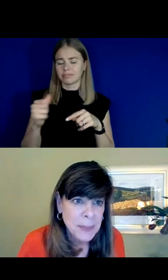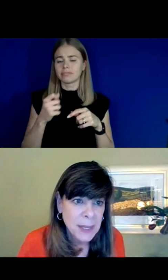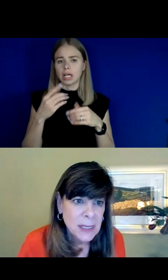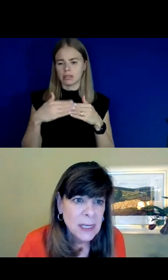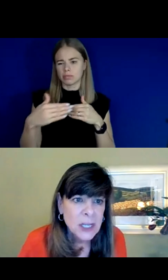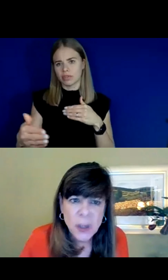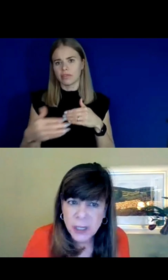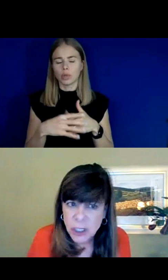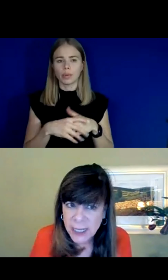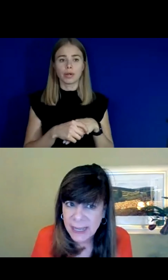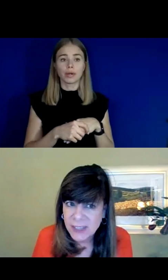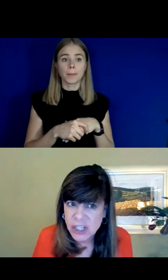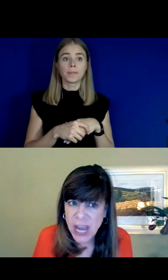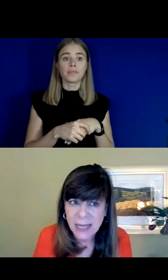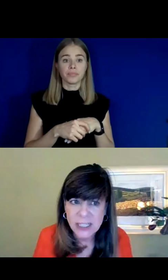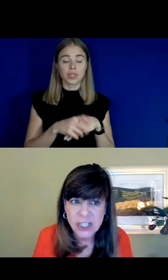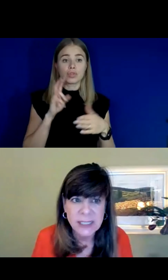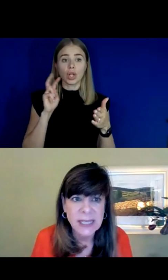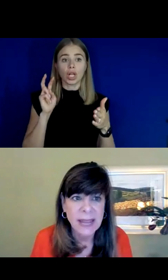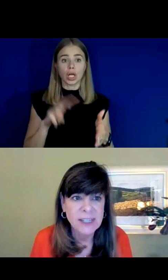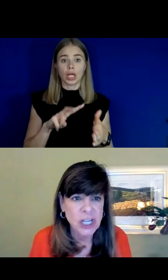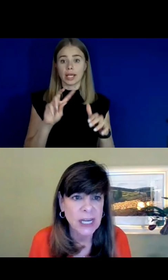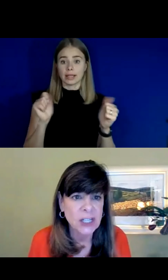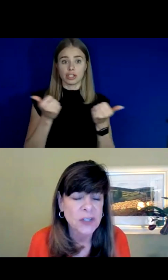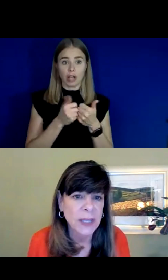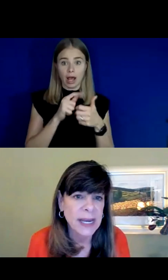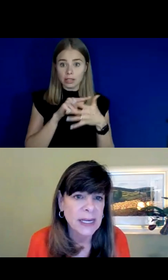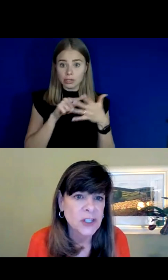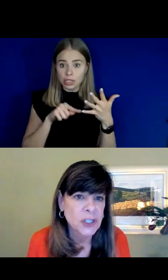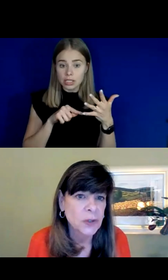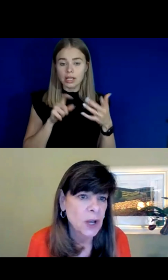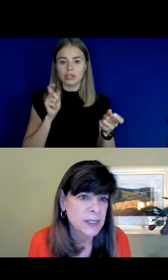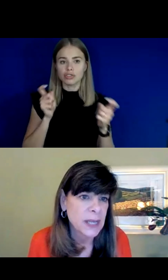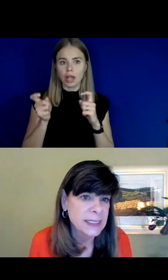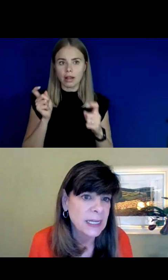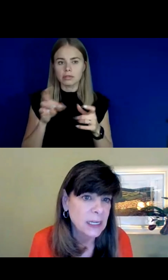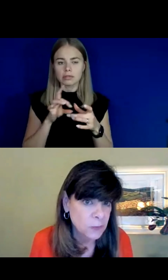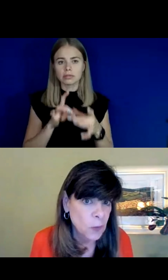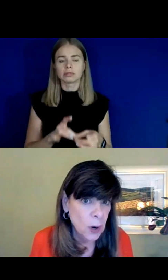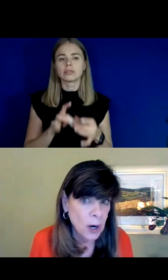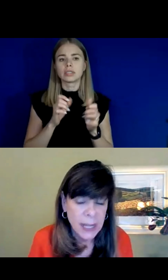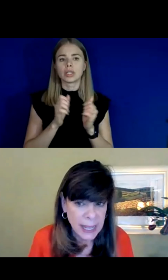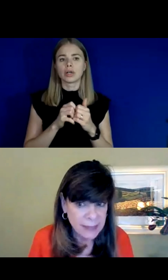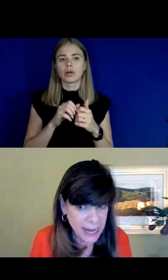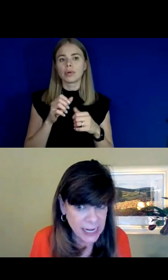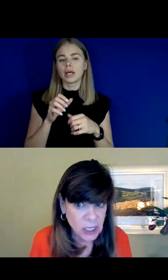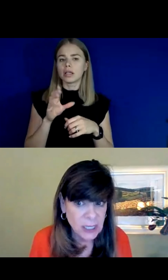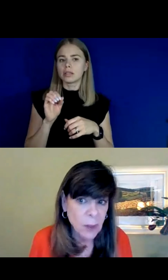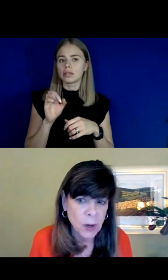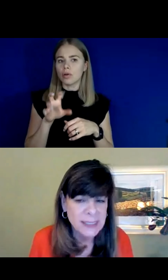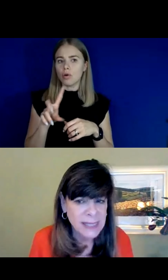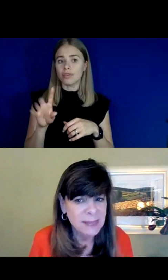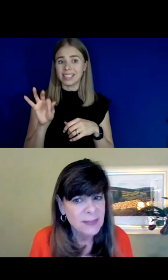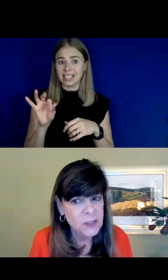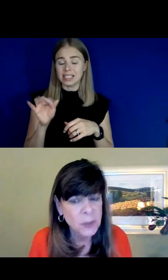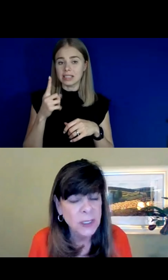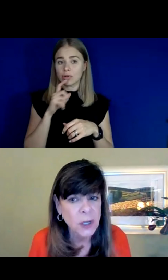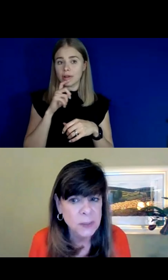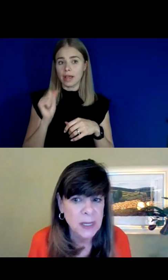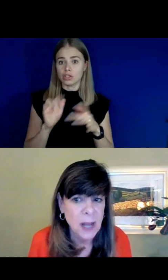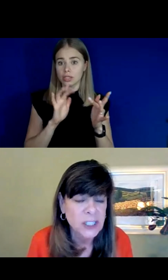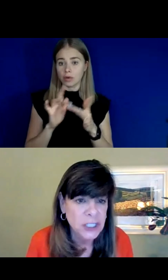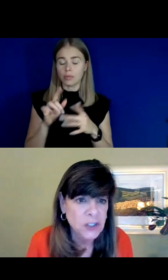please. So in looking at the challenges and the changes related to COVID-19 for the aging network, because I think